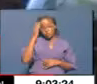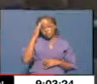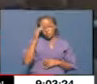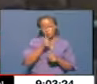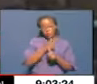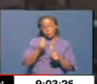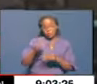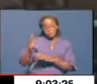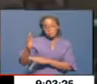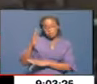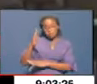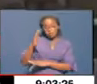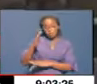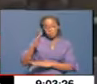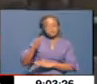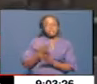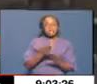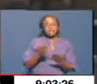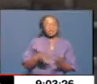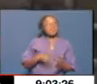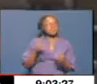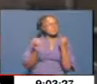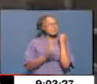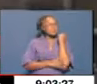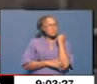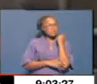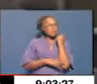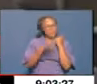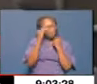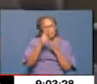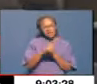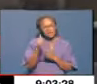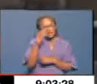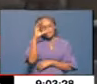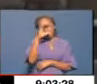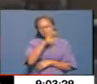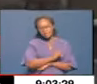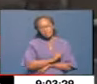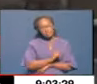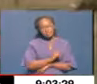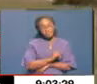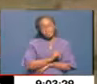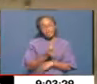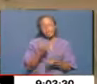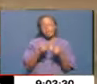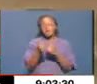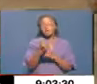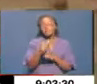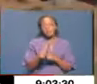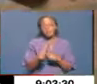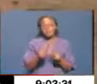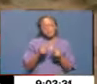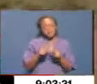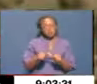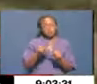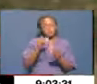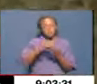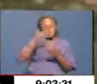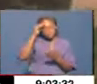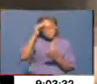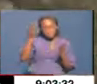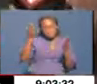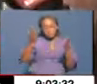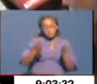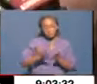kabisa. Nasikia vibaya juu wengine wajakuja, lakini tutasoma bado kwa walimu wako. Rift Valley Regional Commissioner